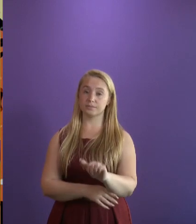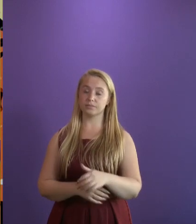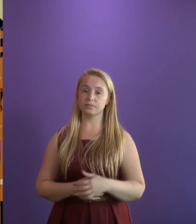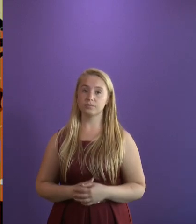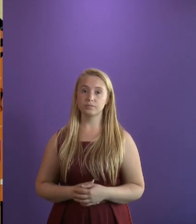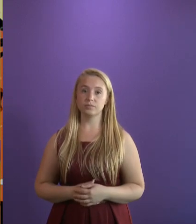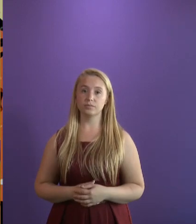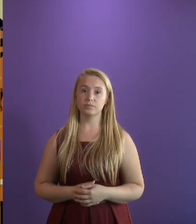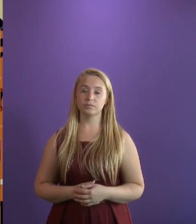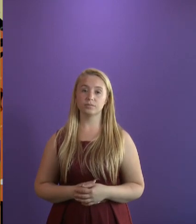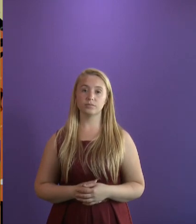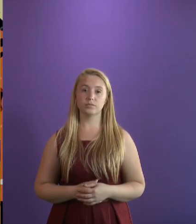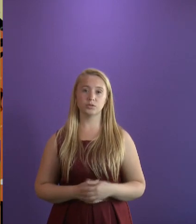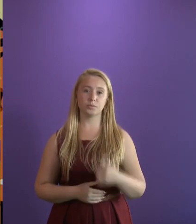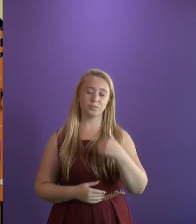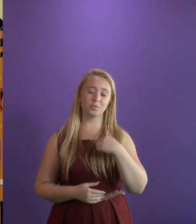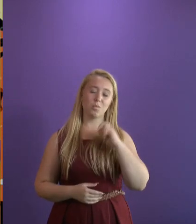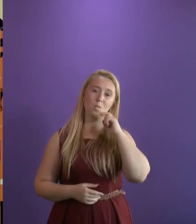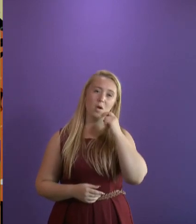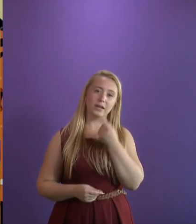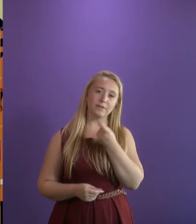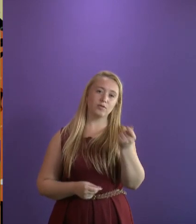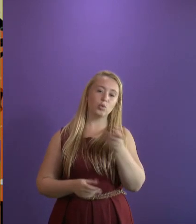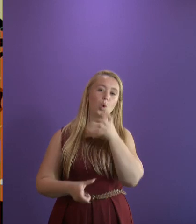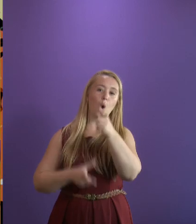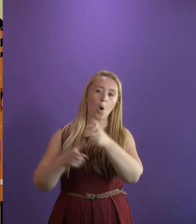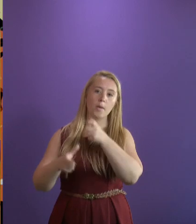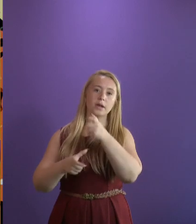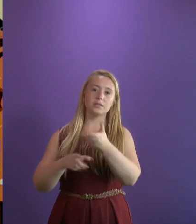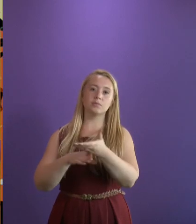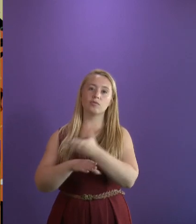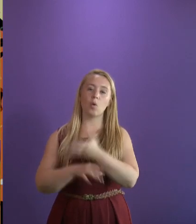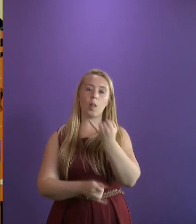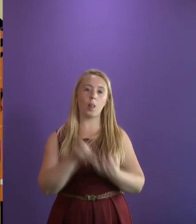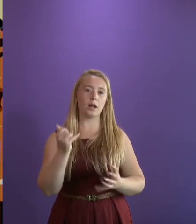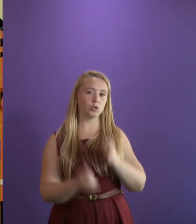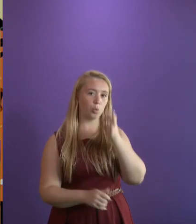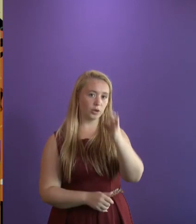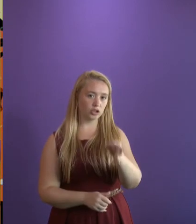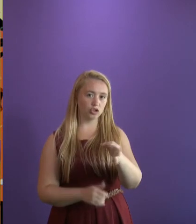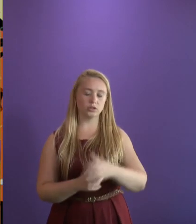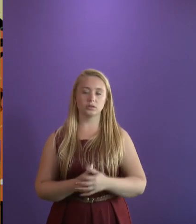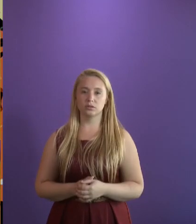has come from people before I go on to the final question.